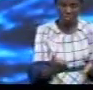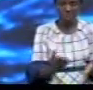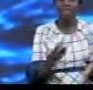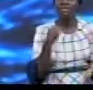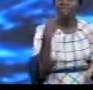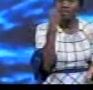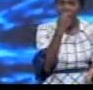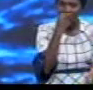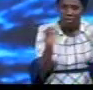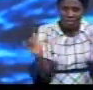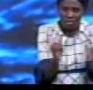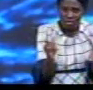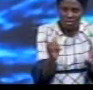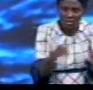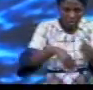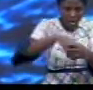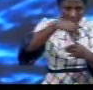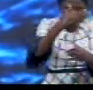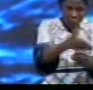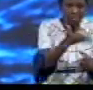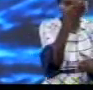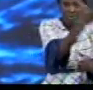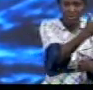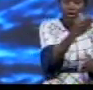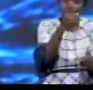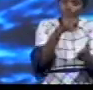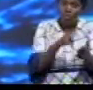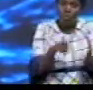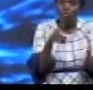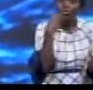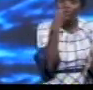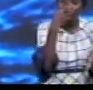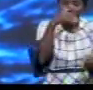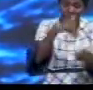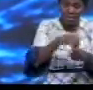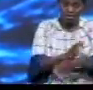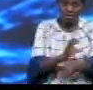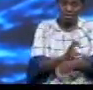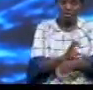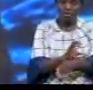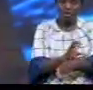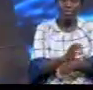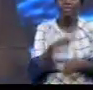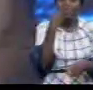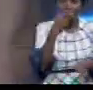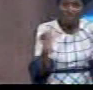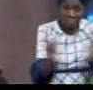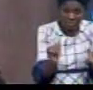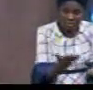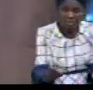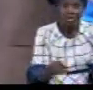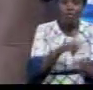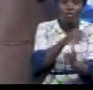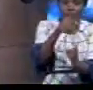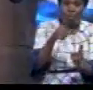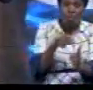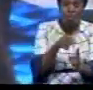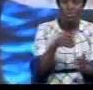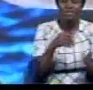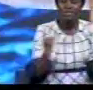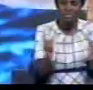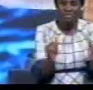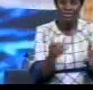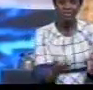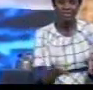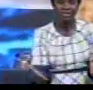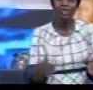you say in church, say it when the storm rises. What you say in church,